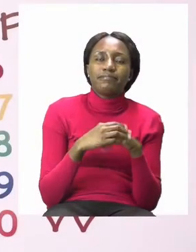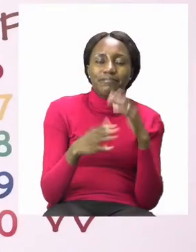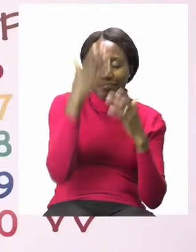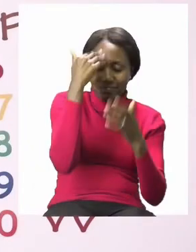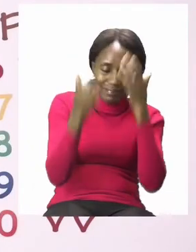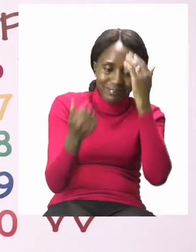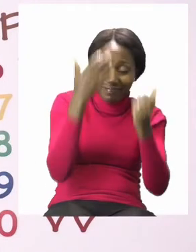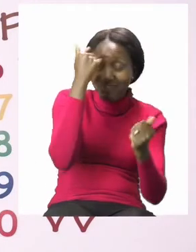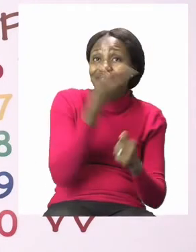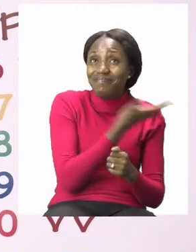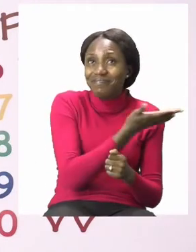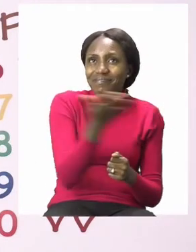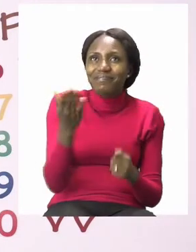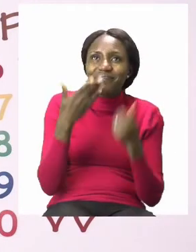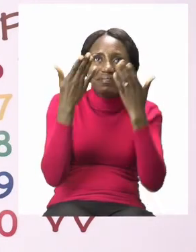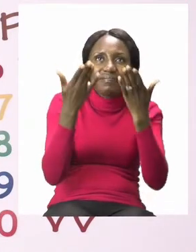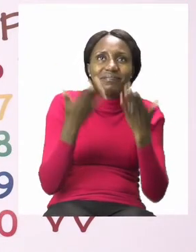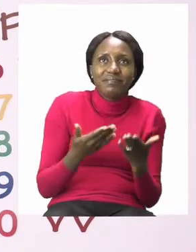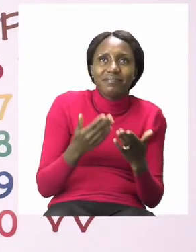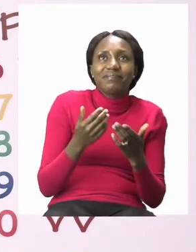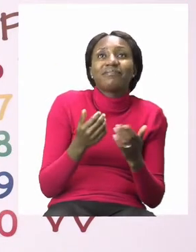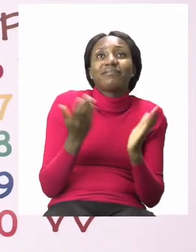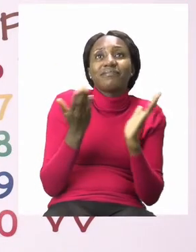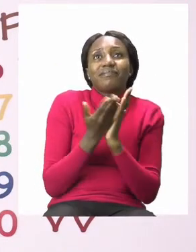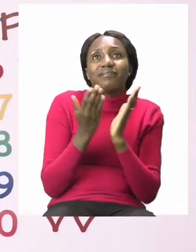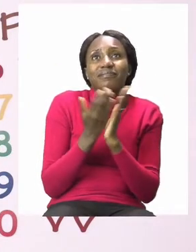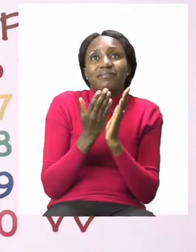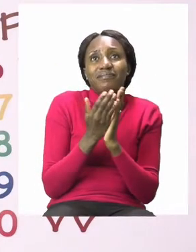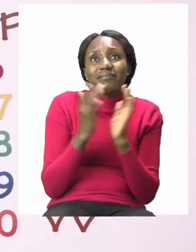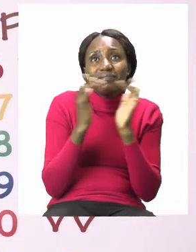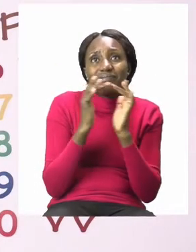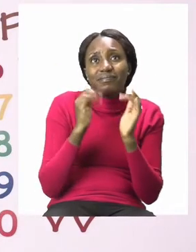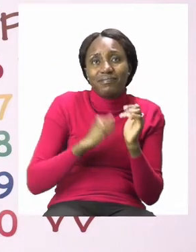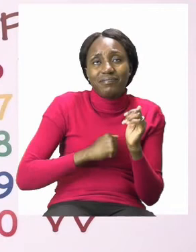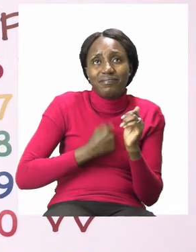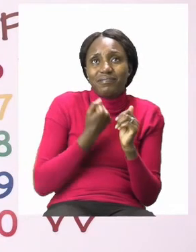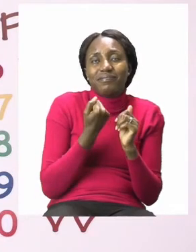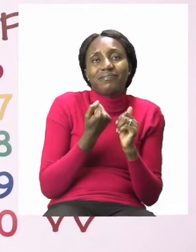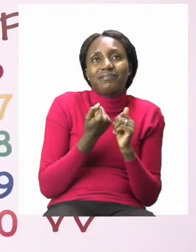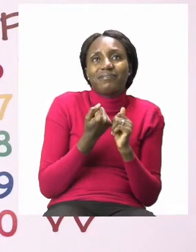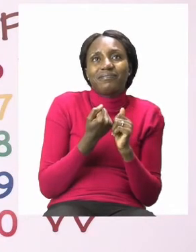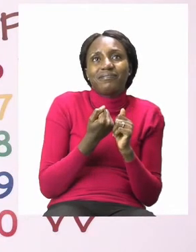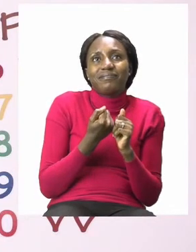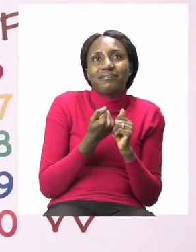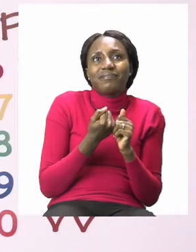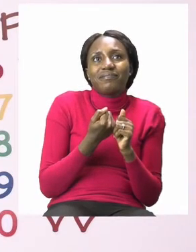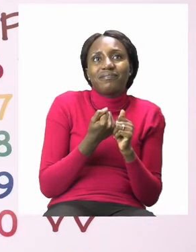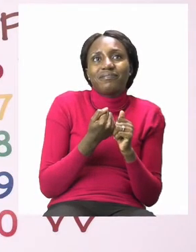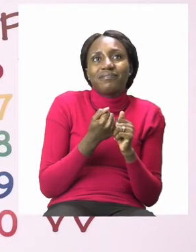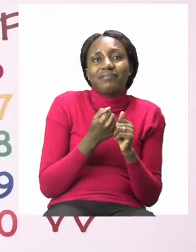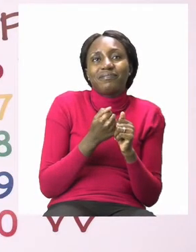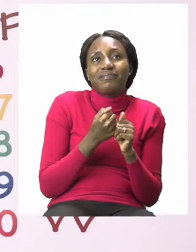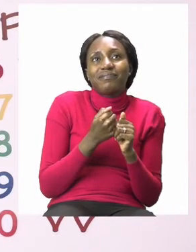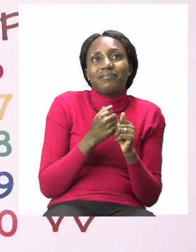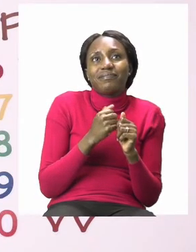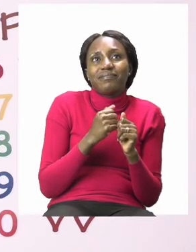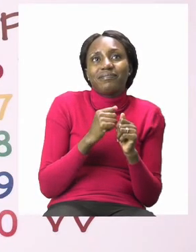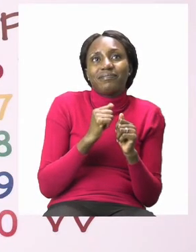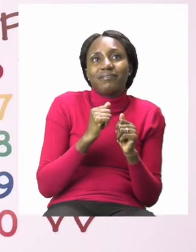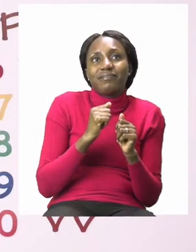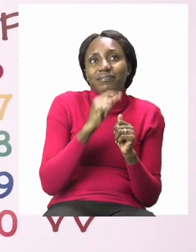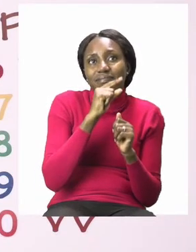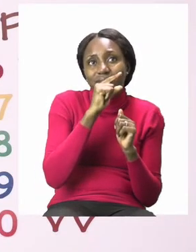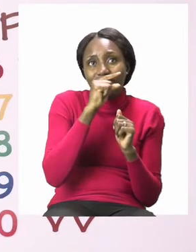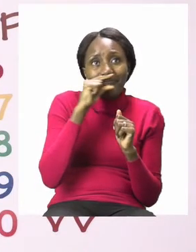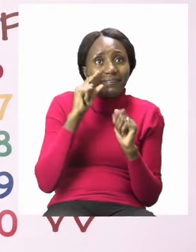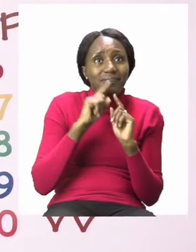Hello everyone and welcome to My Zone Online School. My name is Teacher Mutsa and